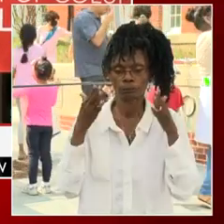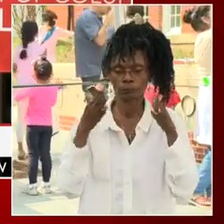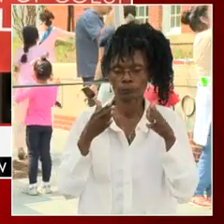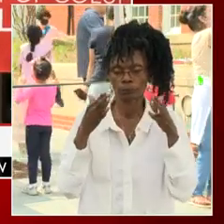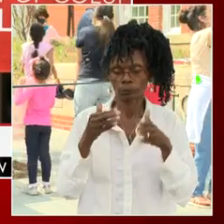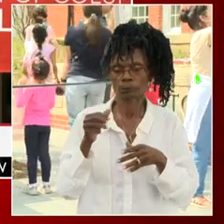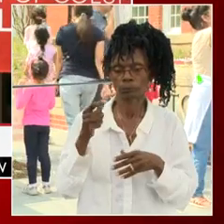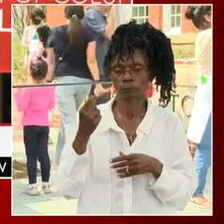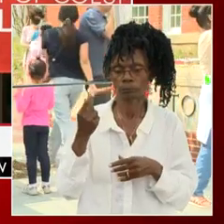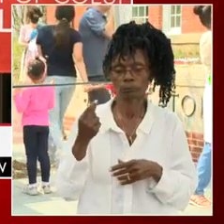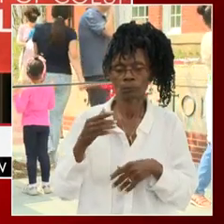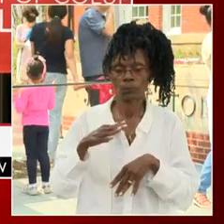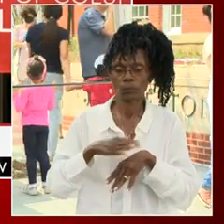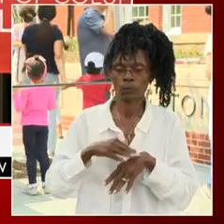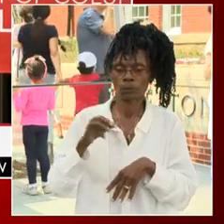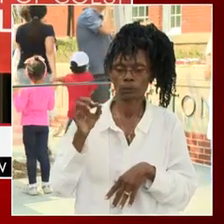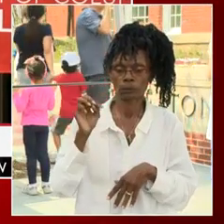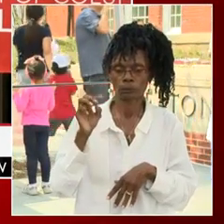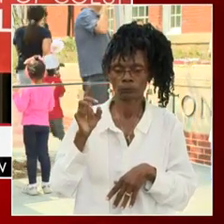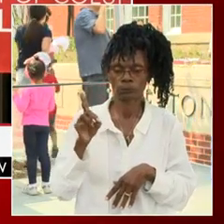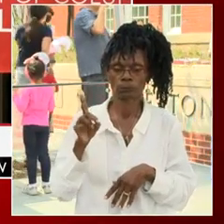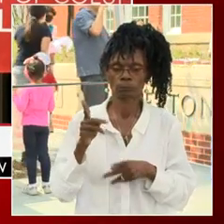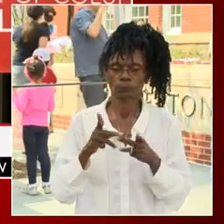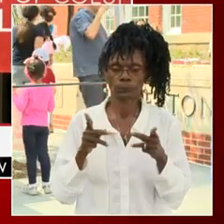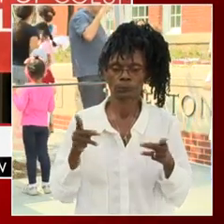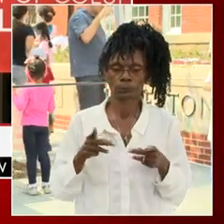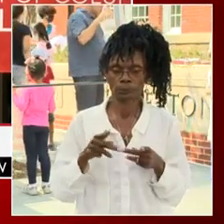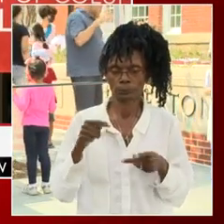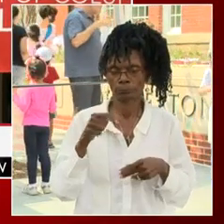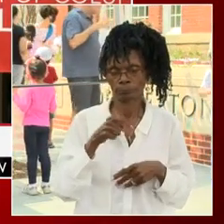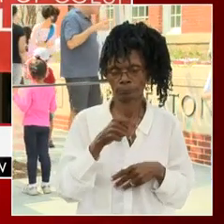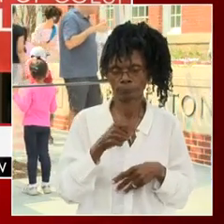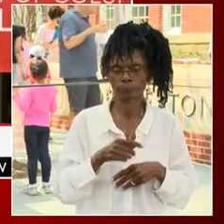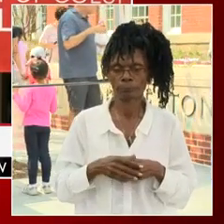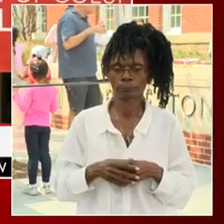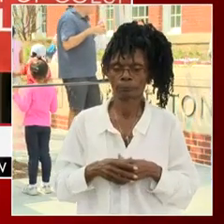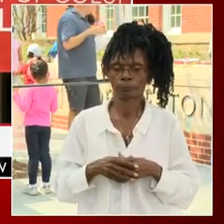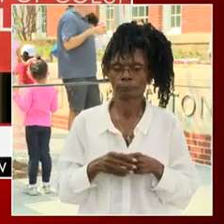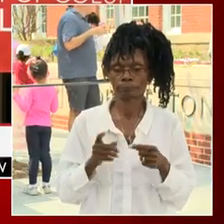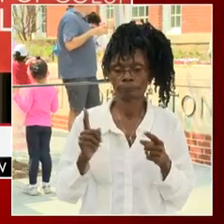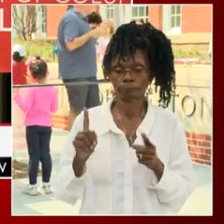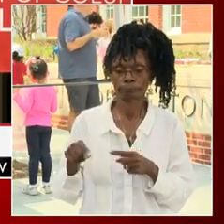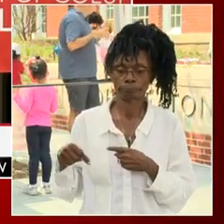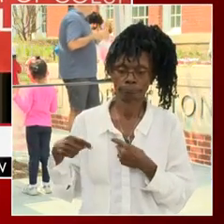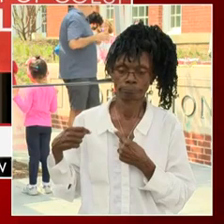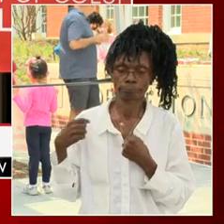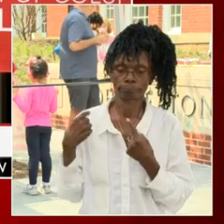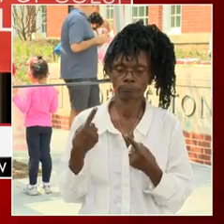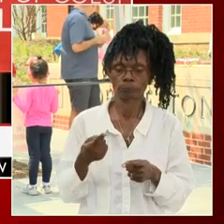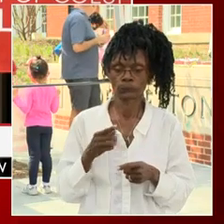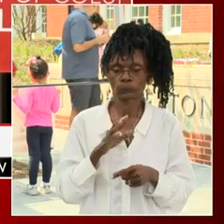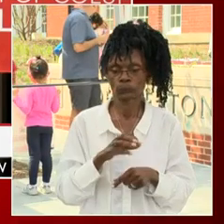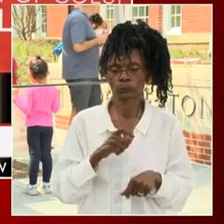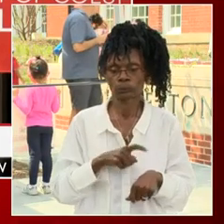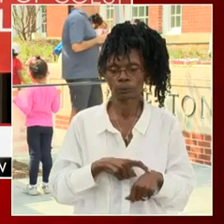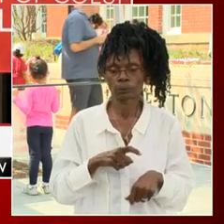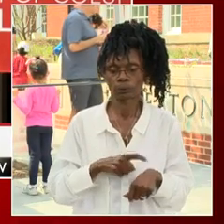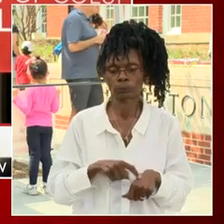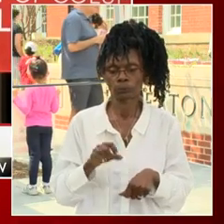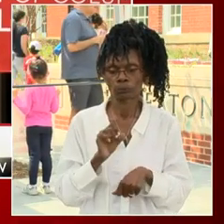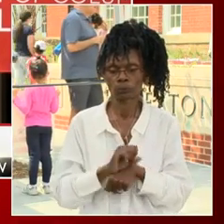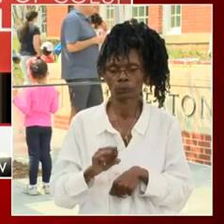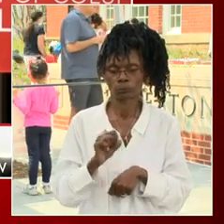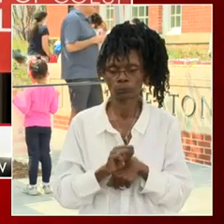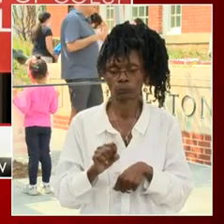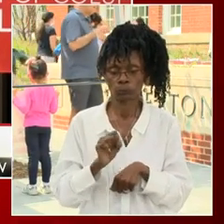in Ward 3. And I think in her tenure as council member, she has worked with me as mayor,